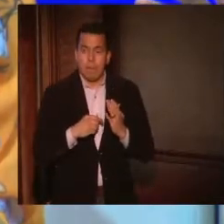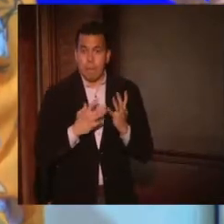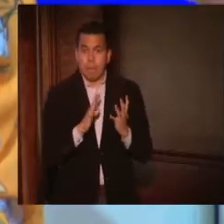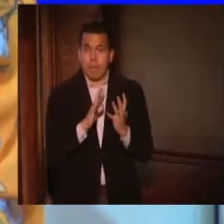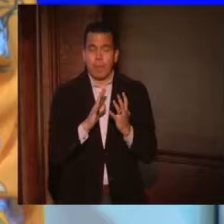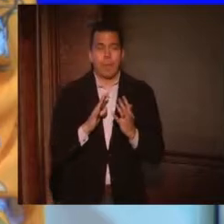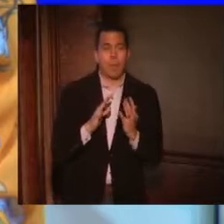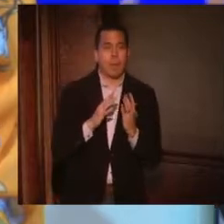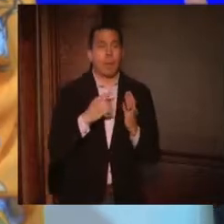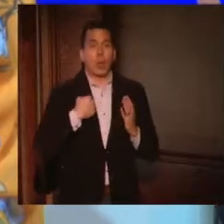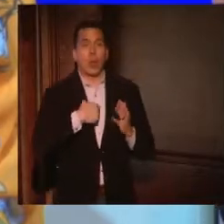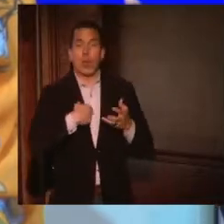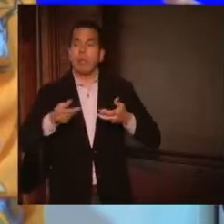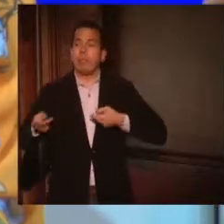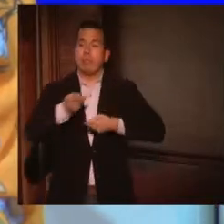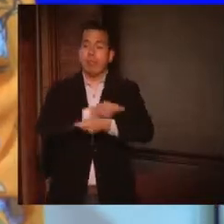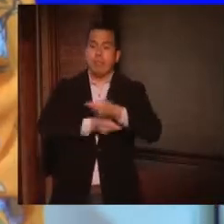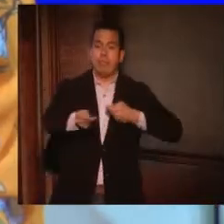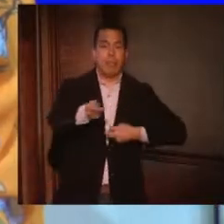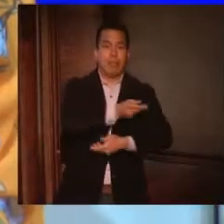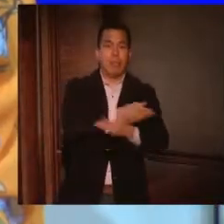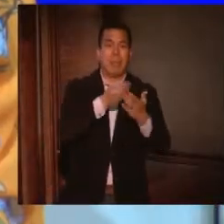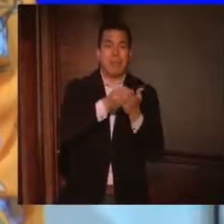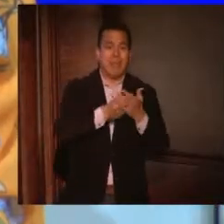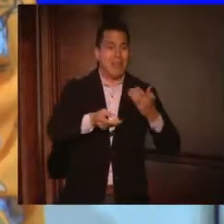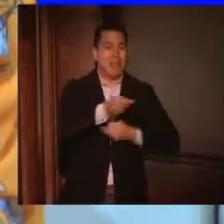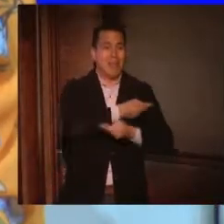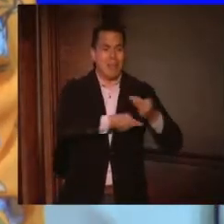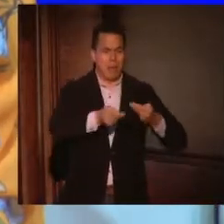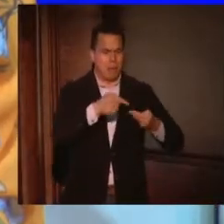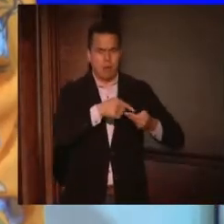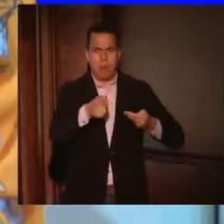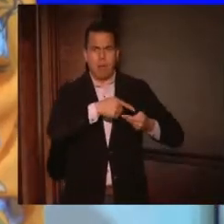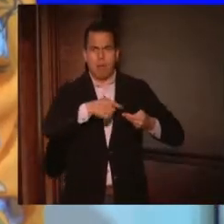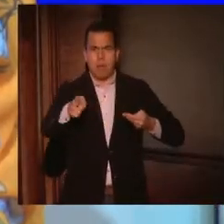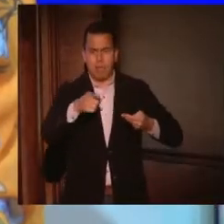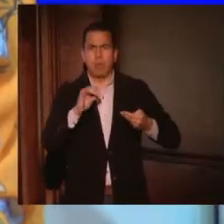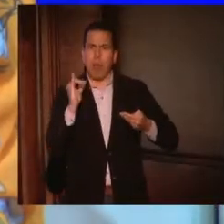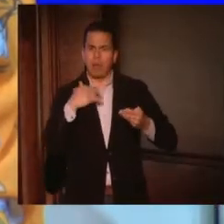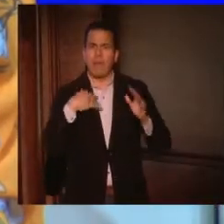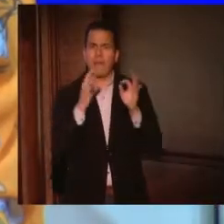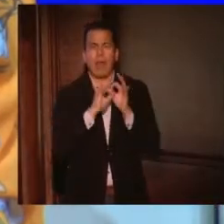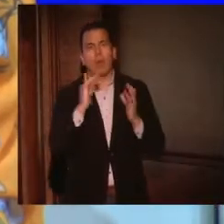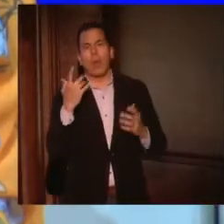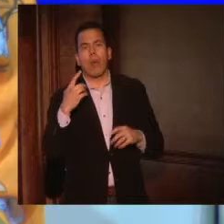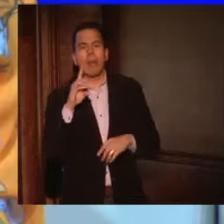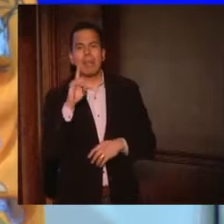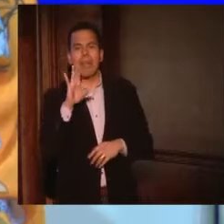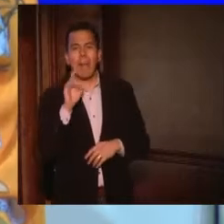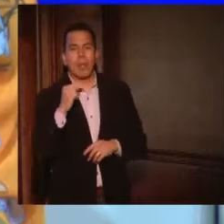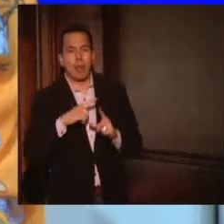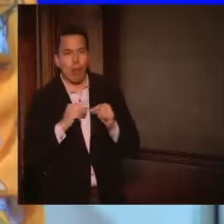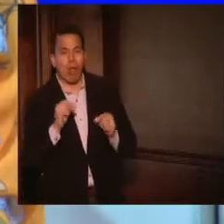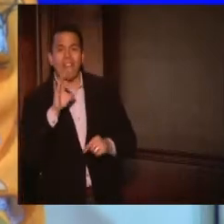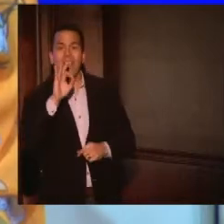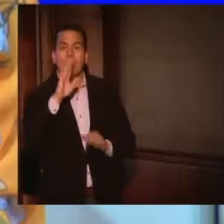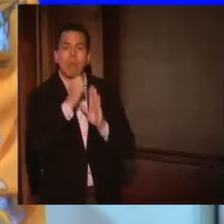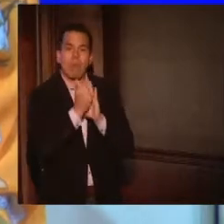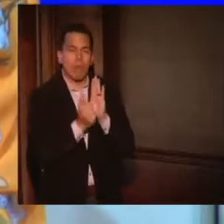all interact with each other is also controlled by ledgers. So your Facebook account, your debit card, your credit card, your